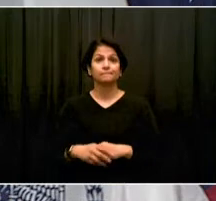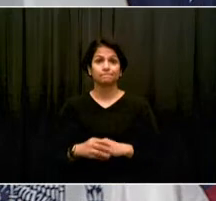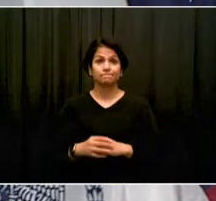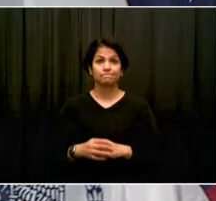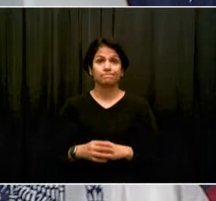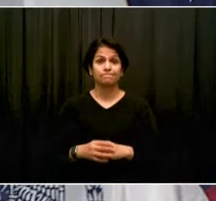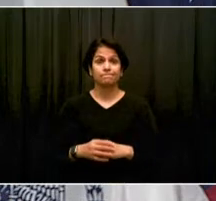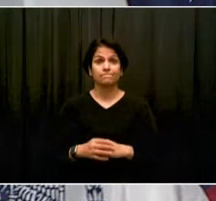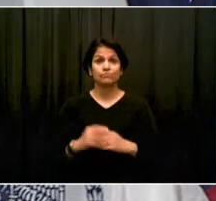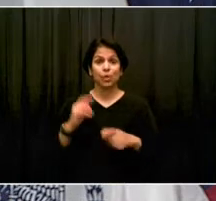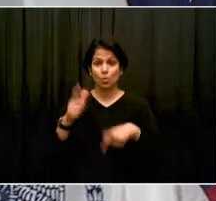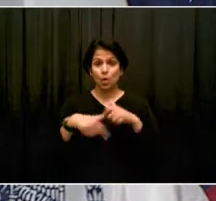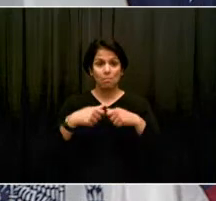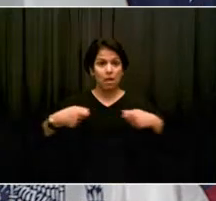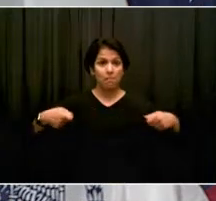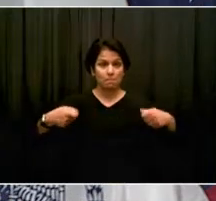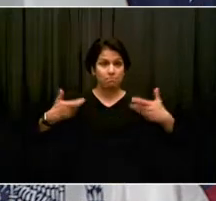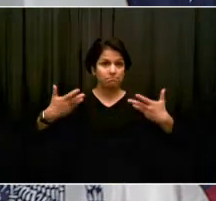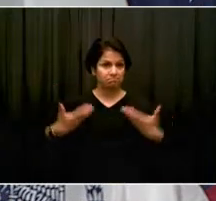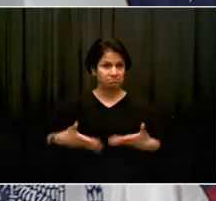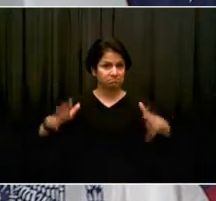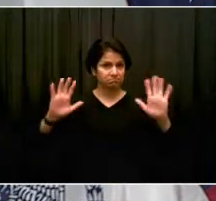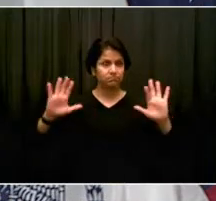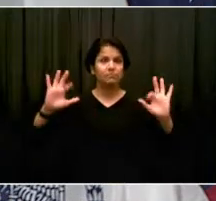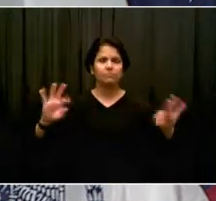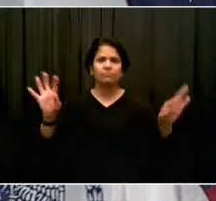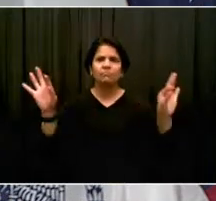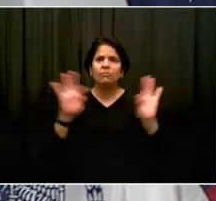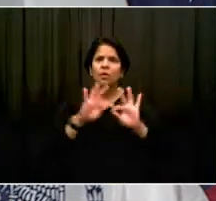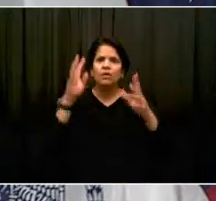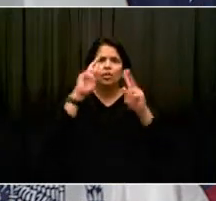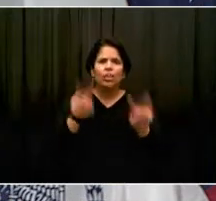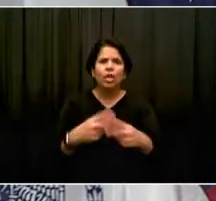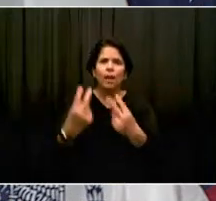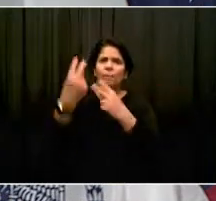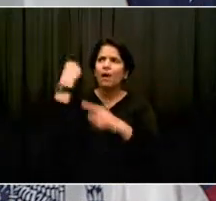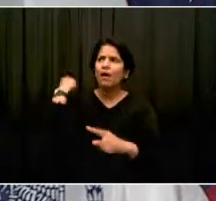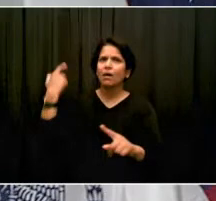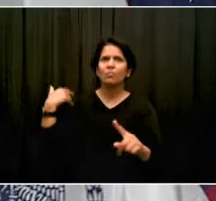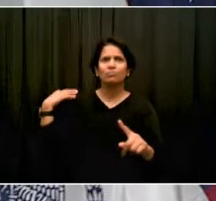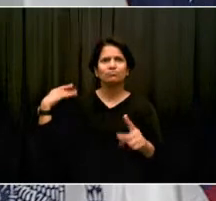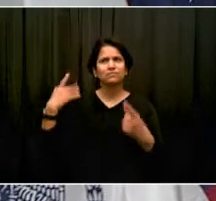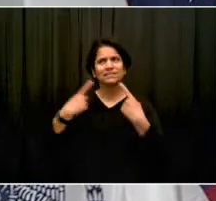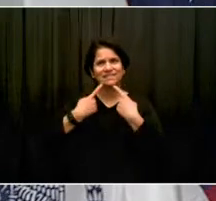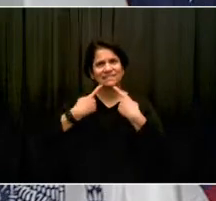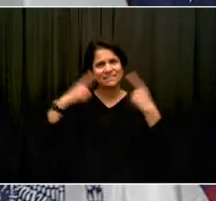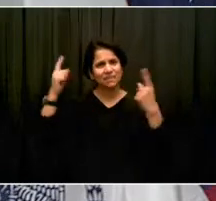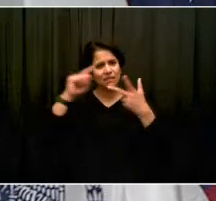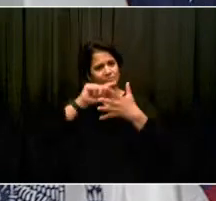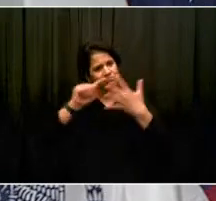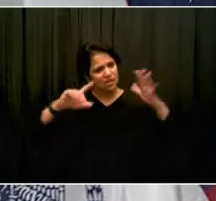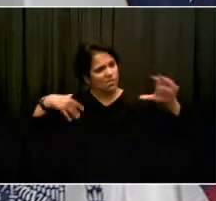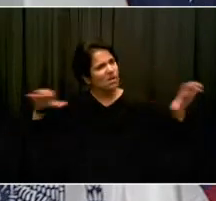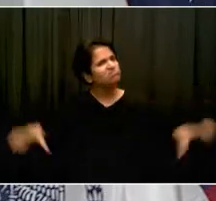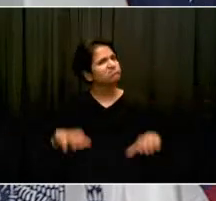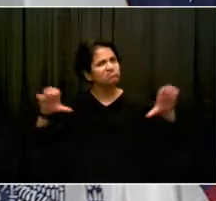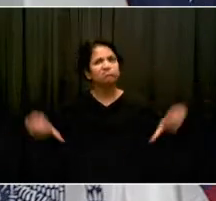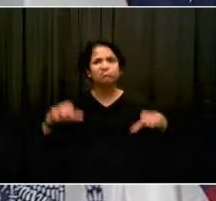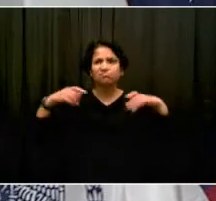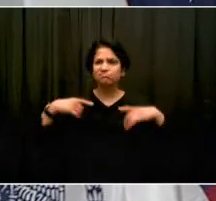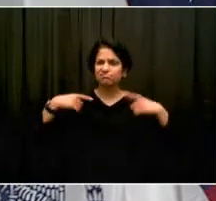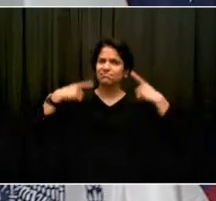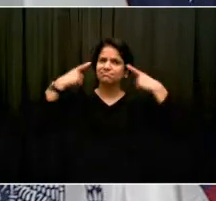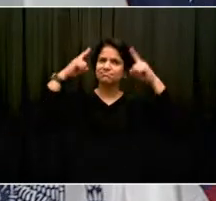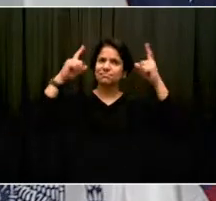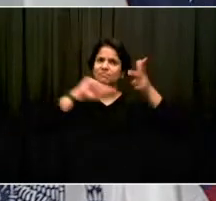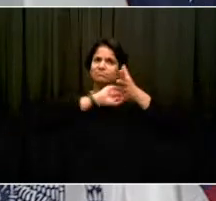let's think about what we've all achieved together. And I really want to emphasize, if you hear full reopening in New York City and that makes you feel good, then